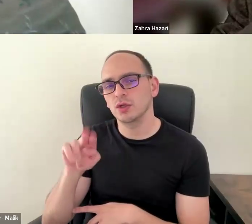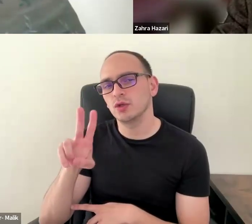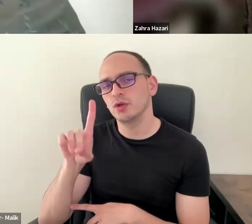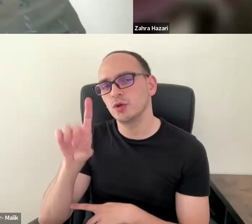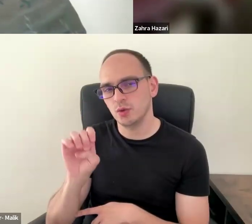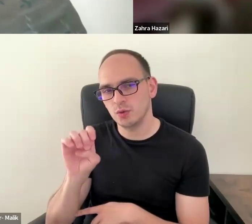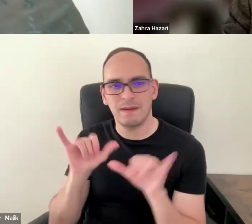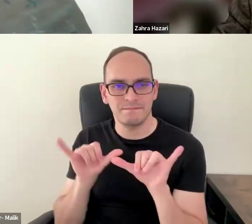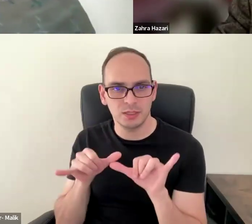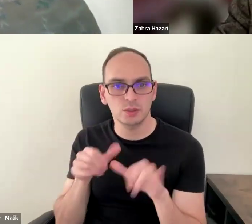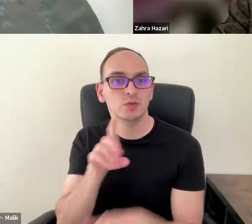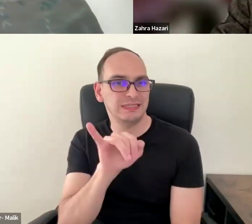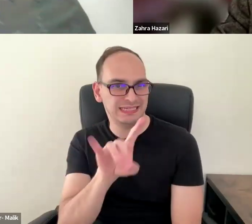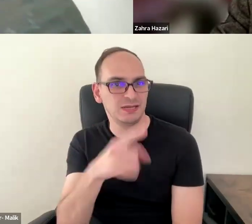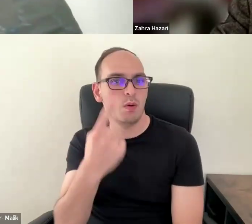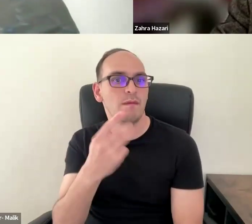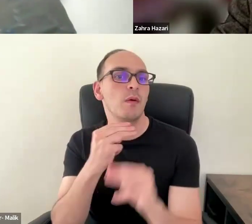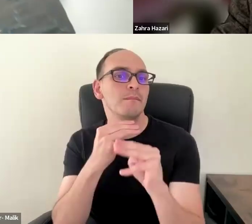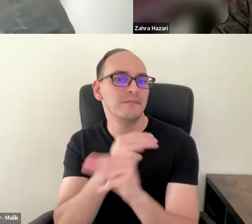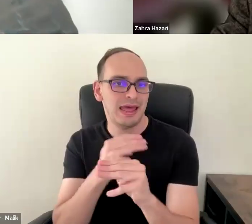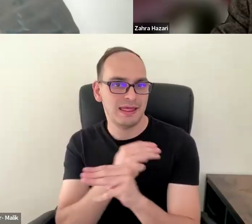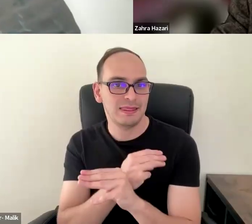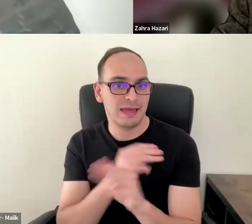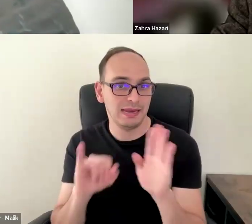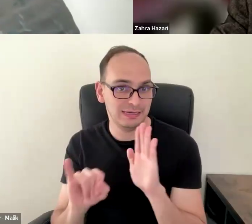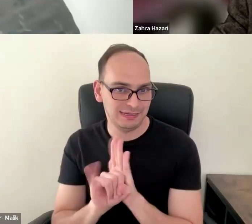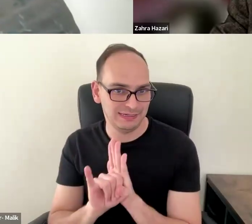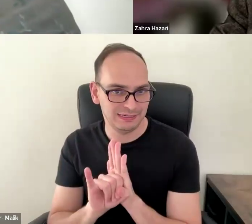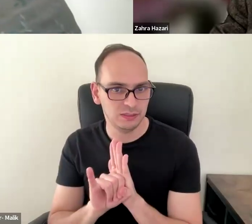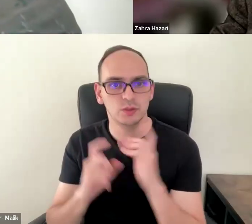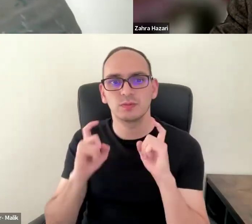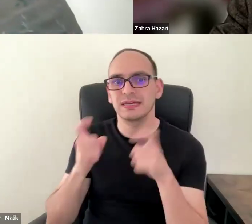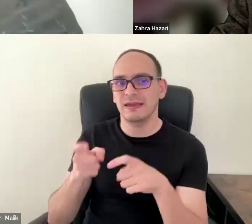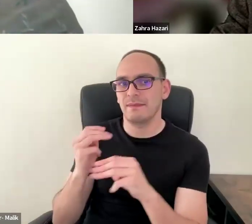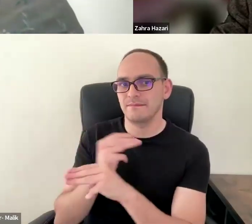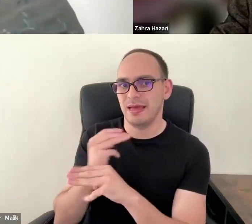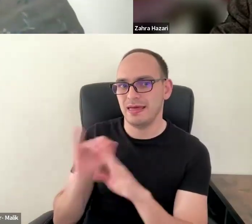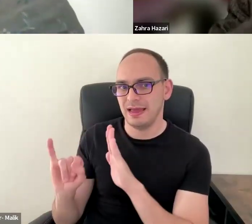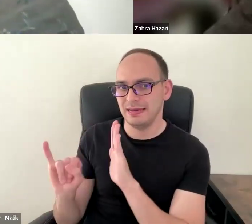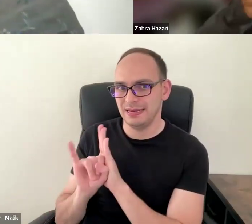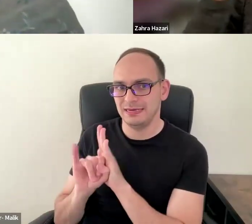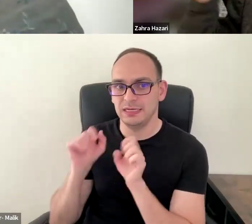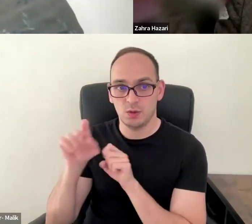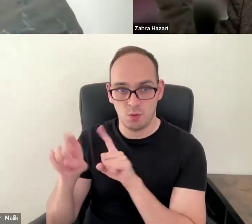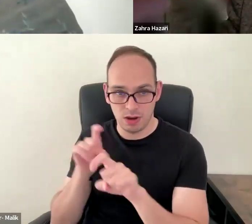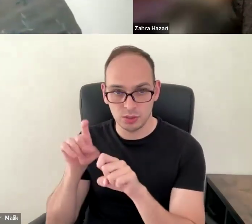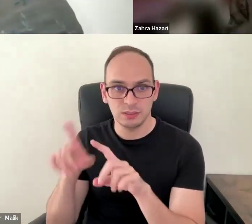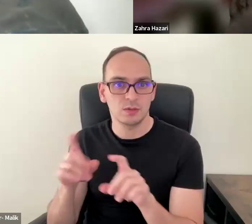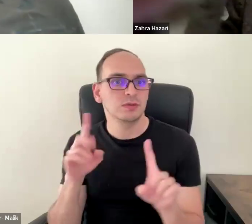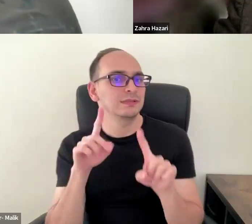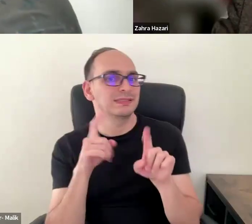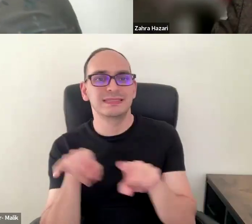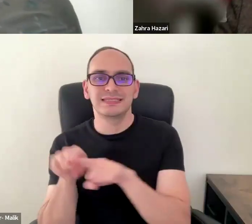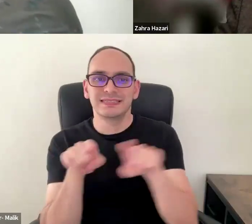one longitudinal study on math identity where we gave the math identity survey questions, and then we gave it to the